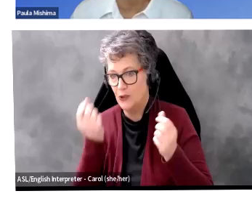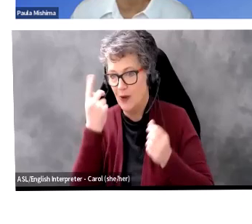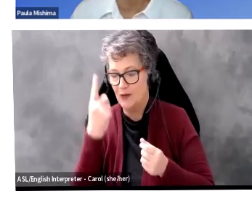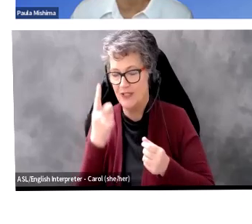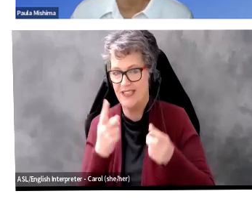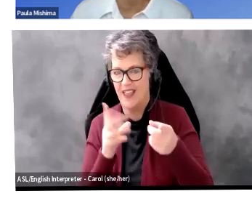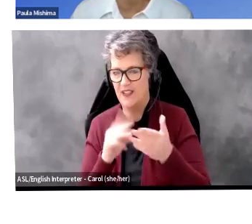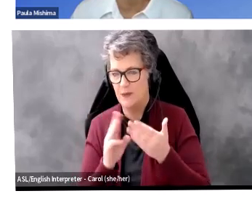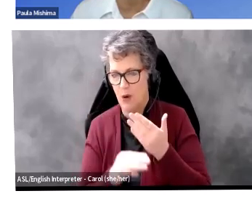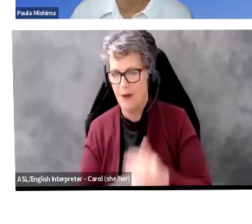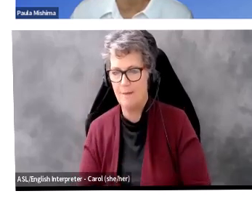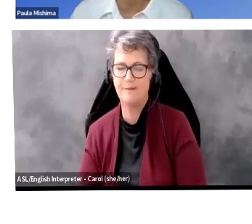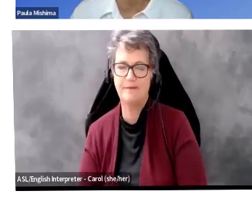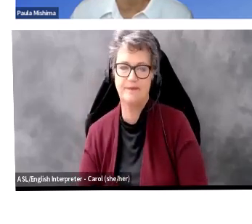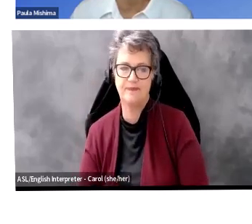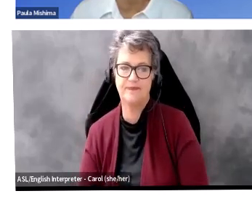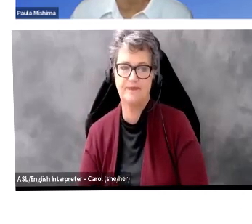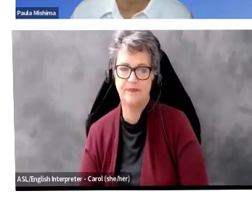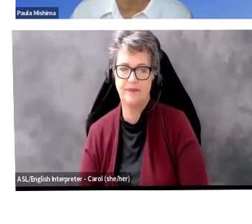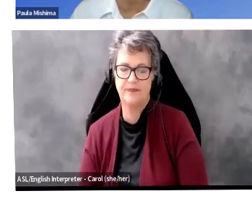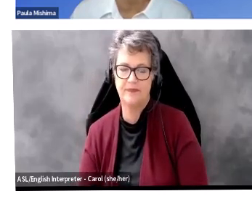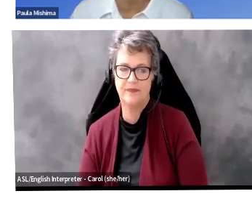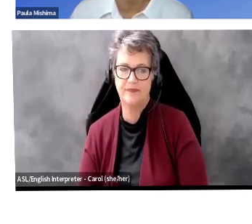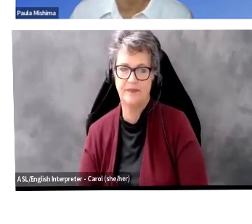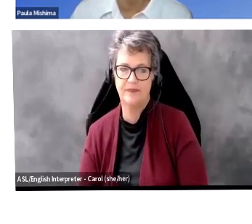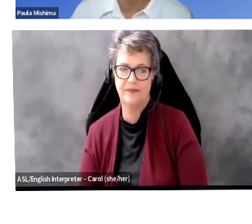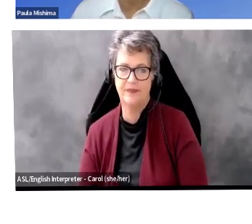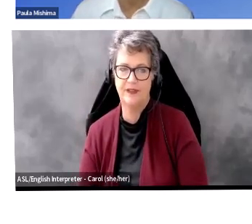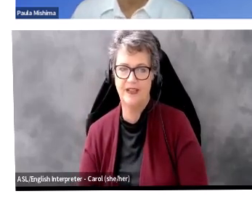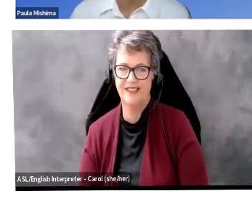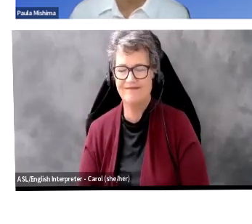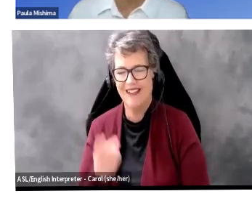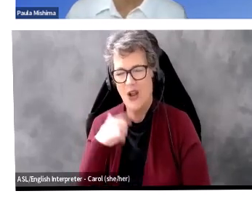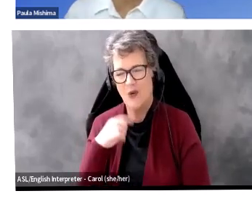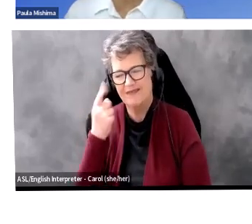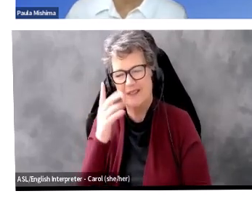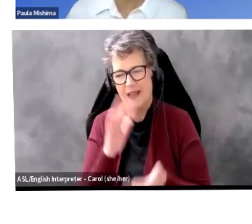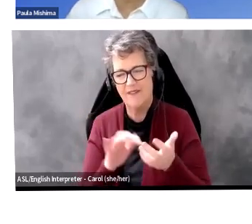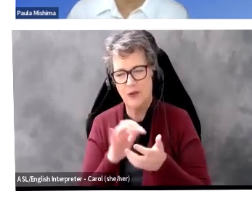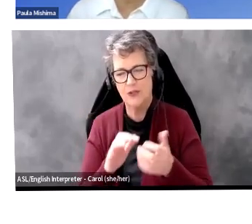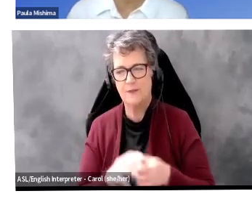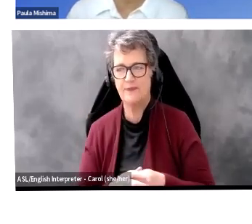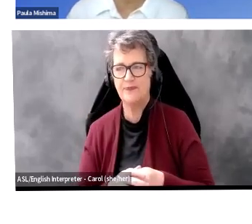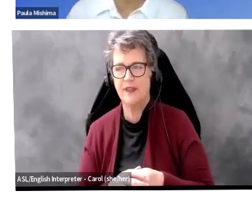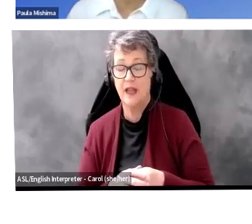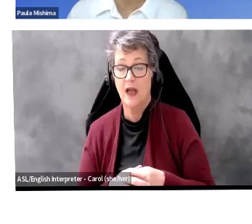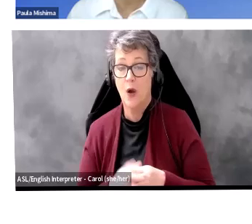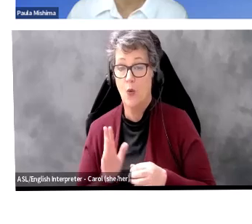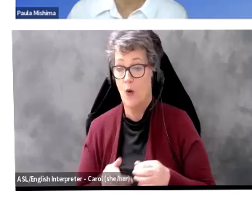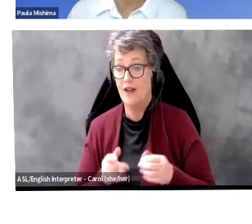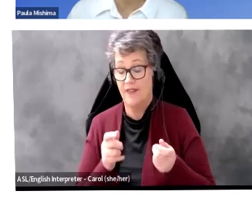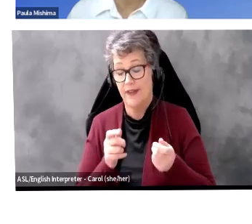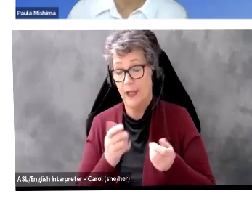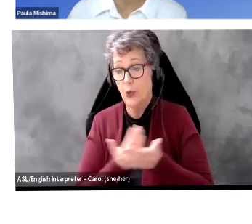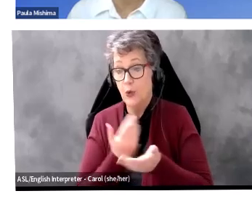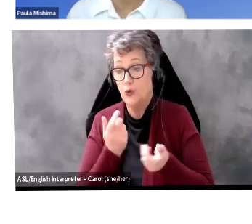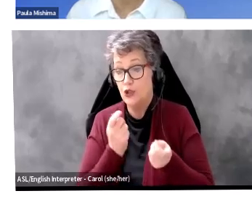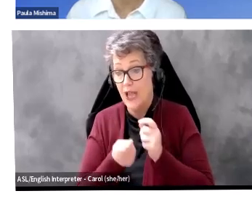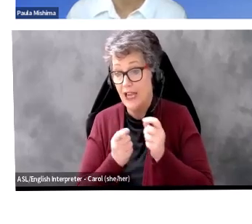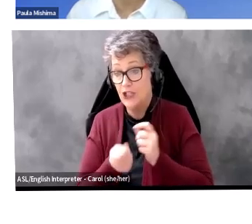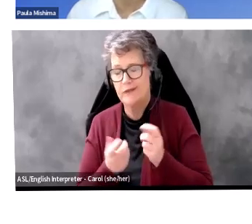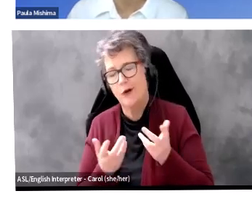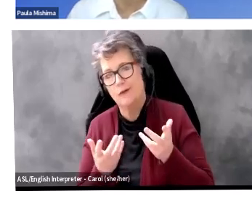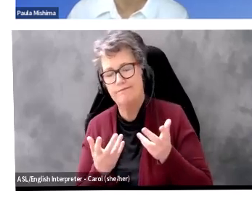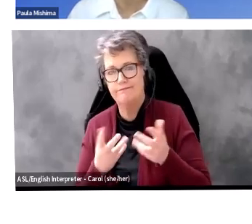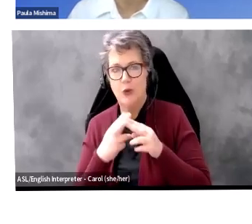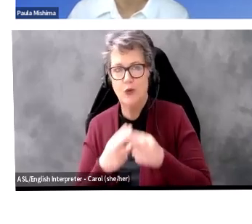this program, because we understand it's really confusing. But one of the changes, or one of the, I guess